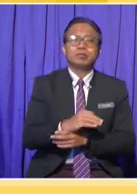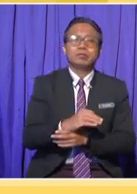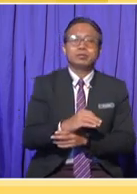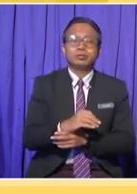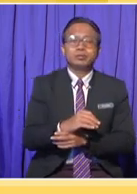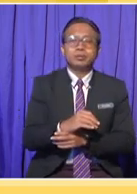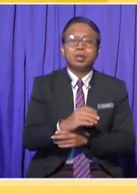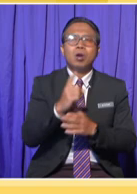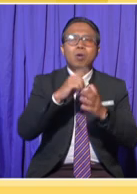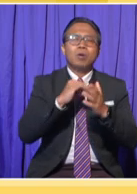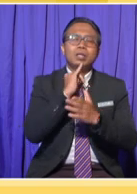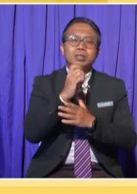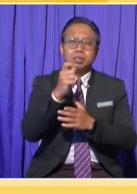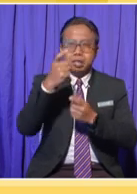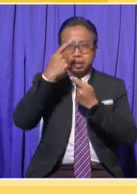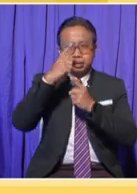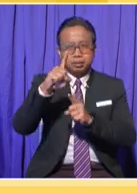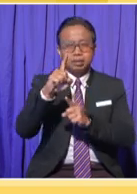What is the answer for A?